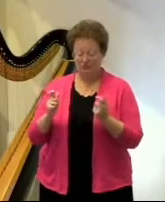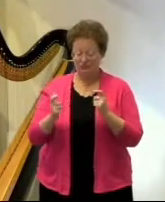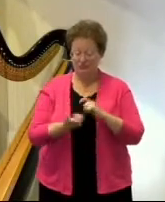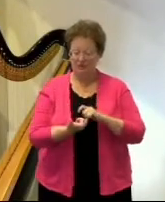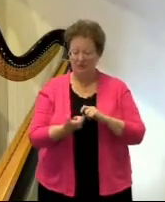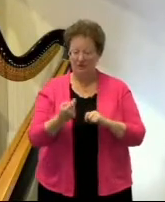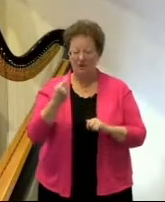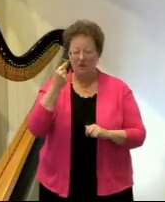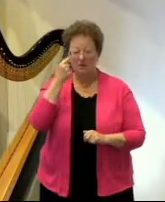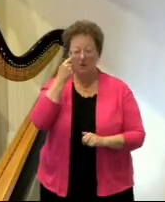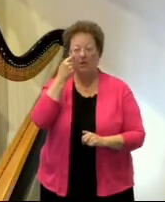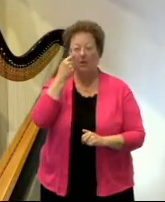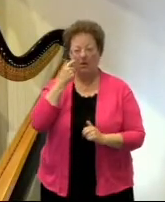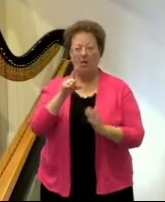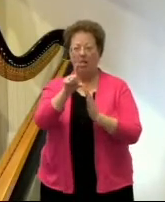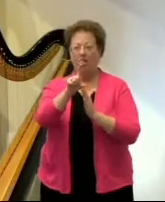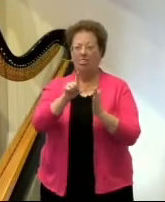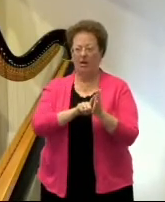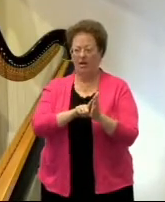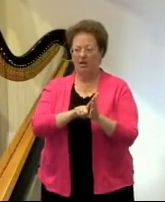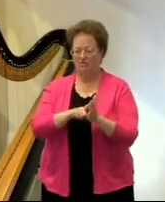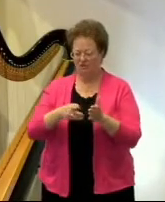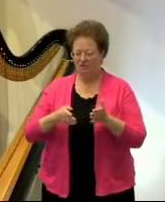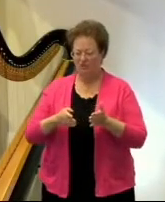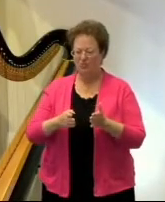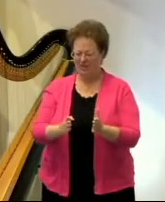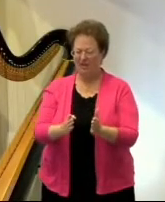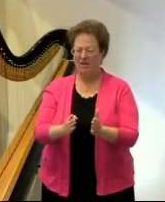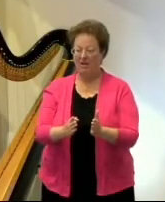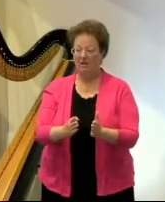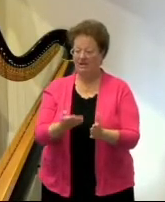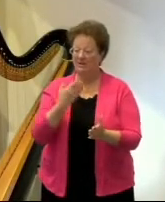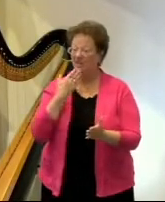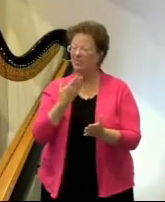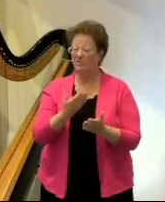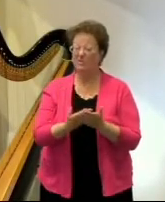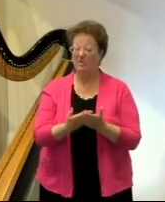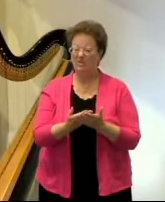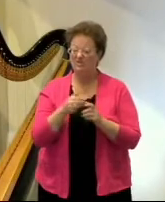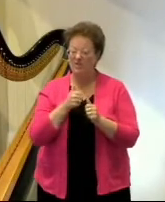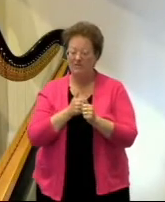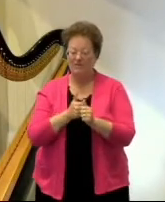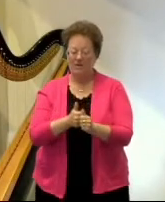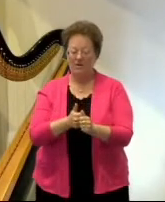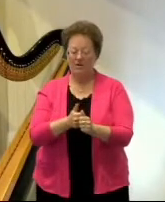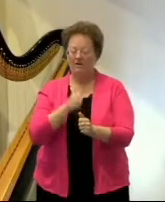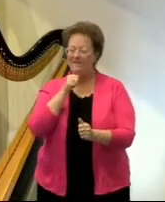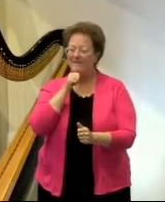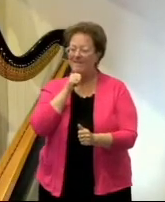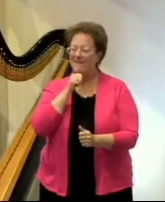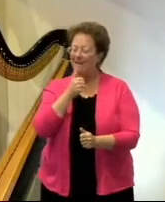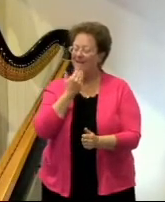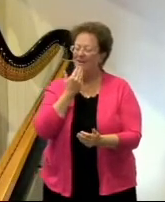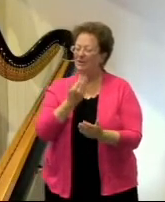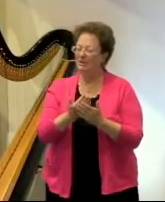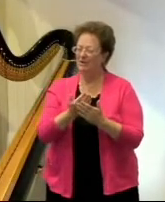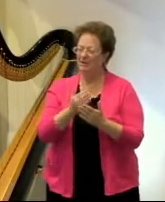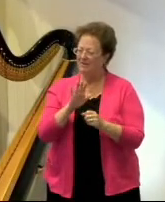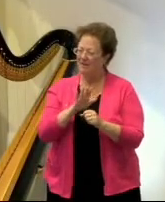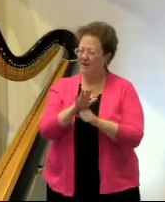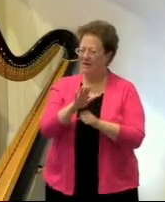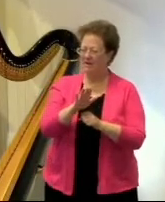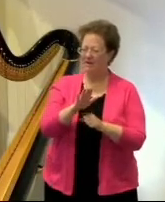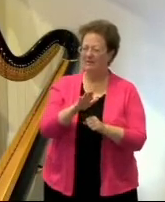the law was the way. And he was pretty good at it, but not good enough. Our